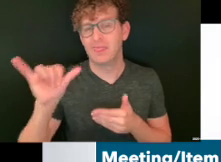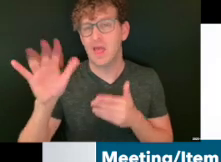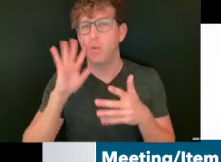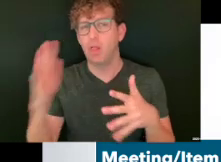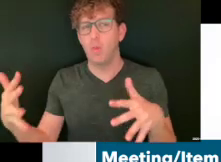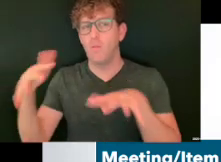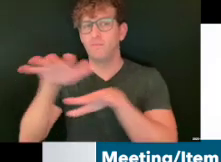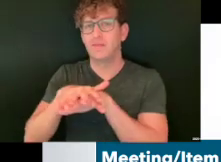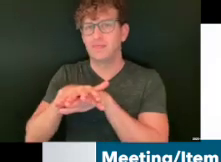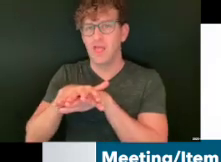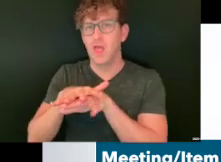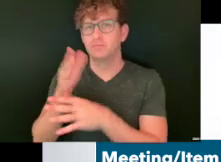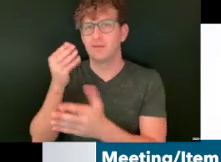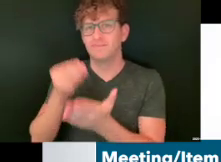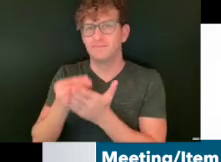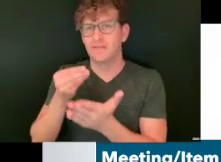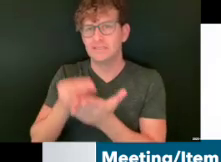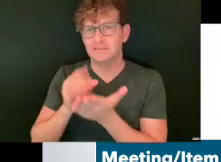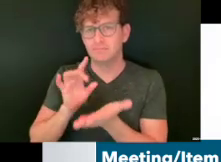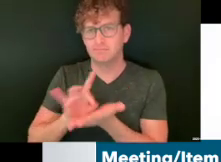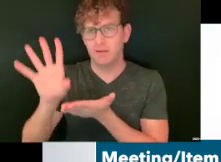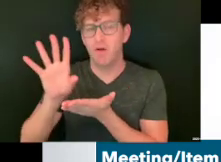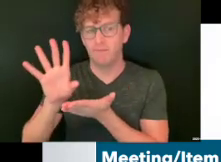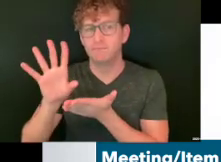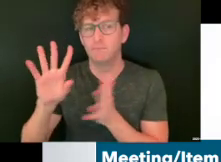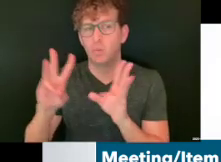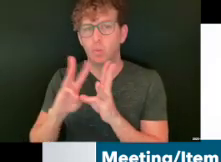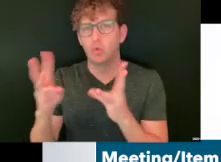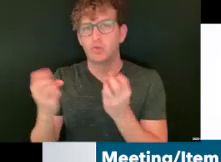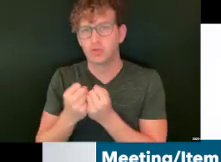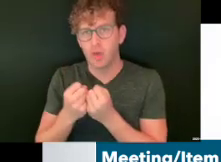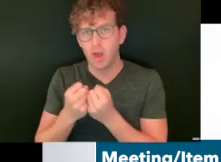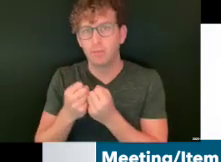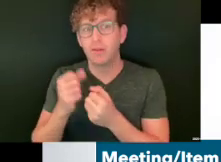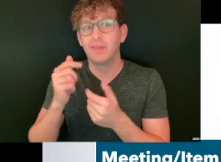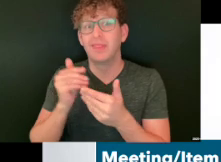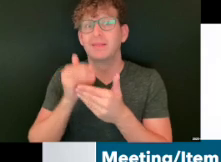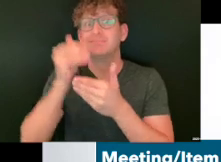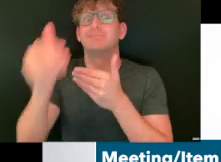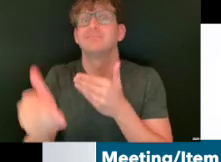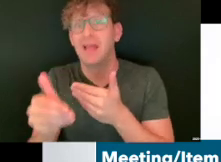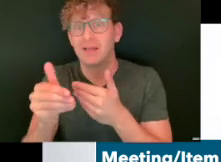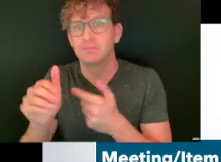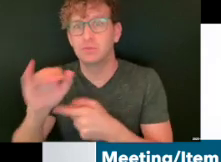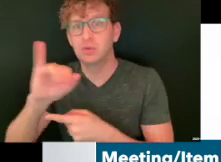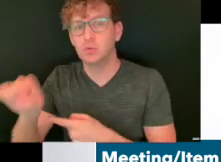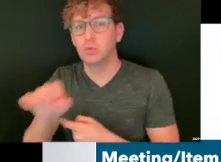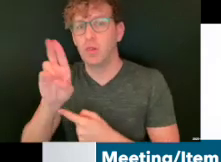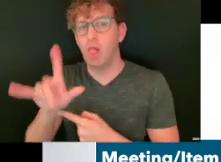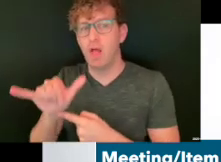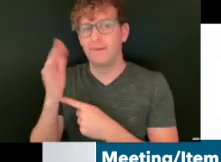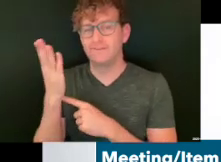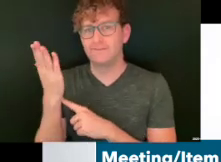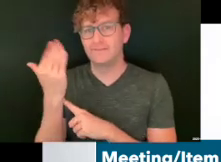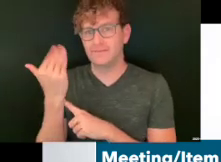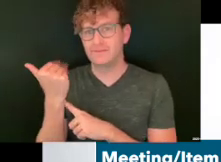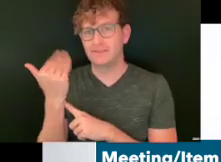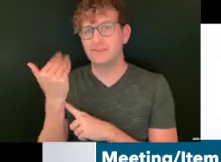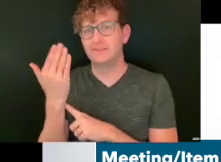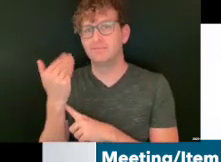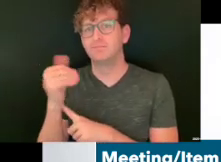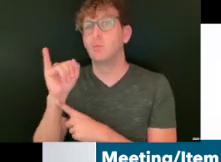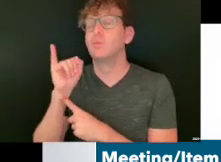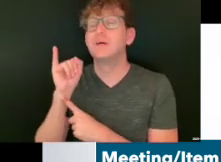July 15th. If you have any topics to recommend or suggest, we always take this feedback in our